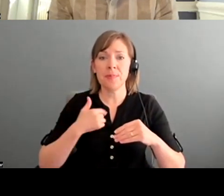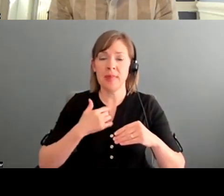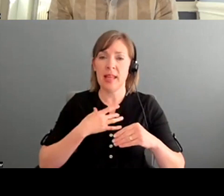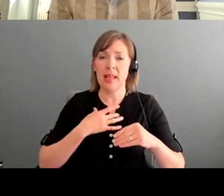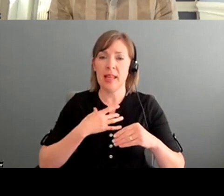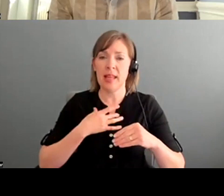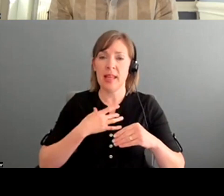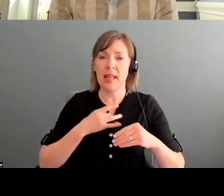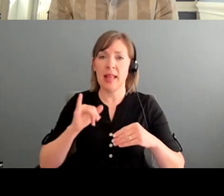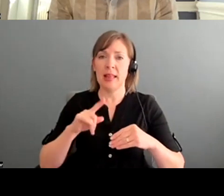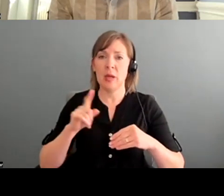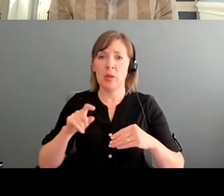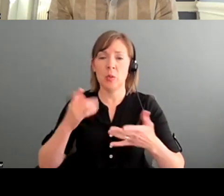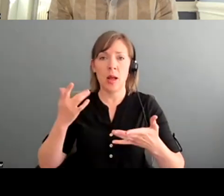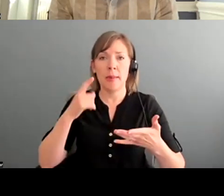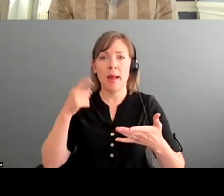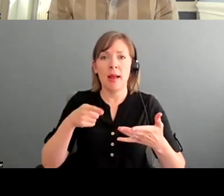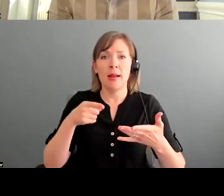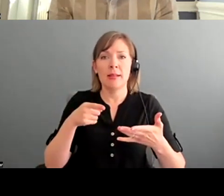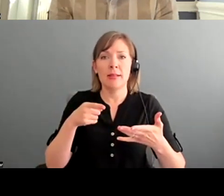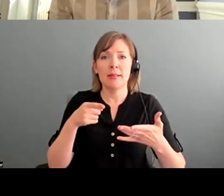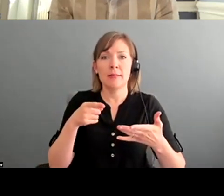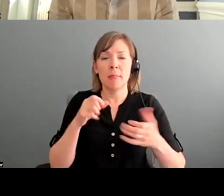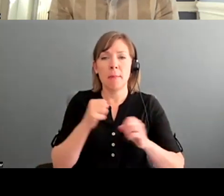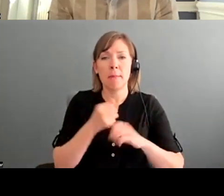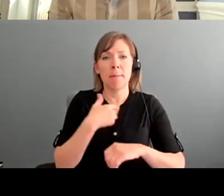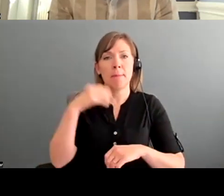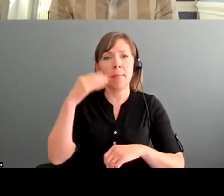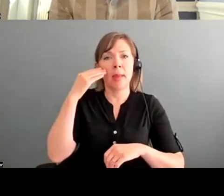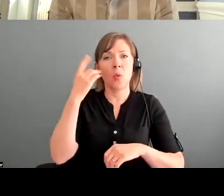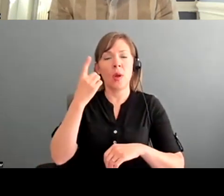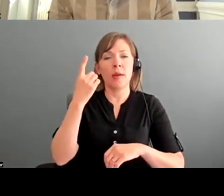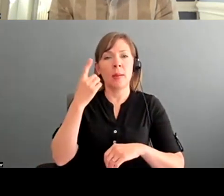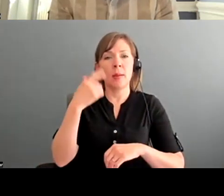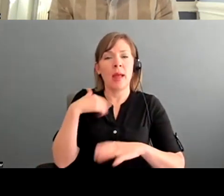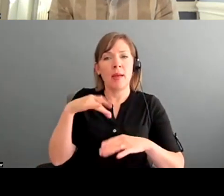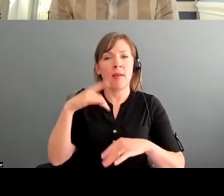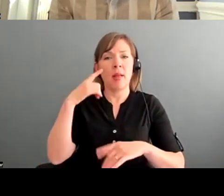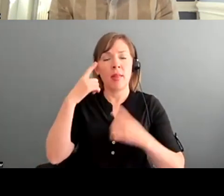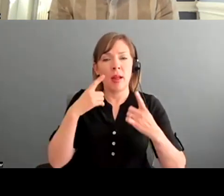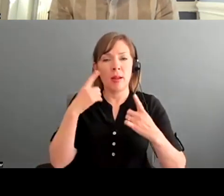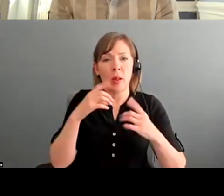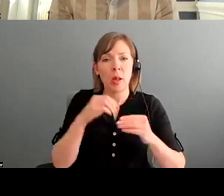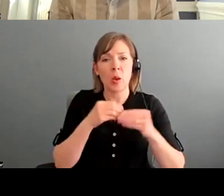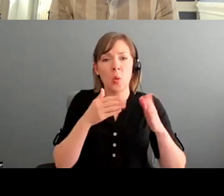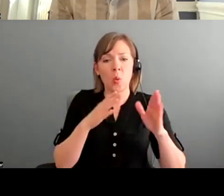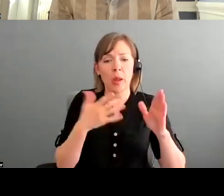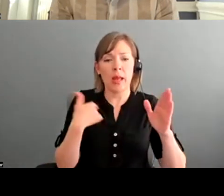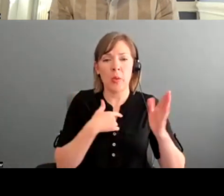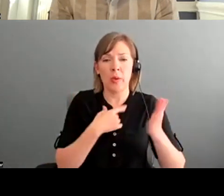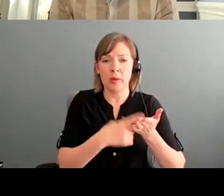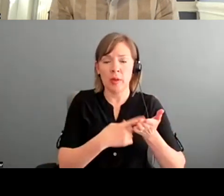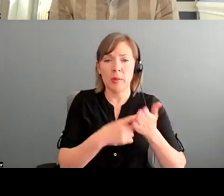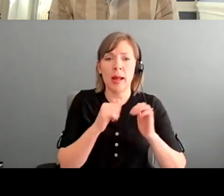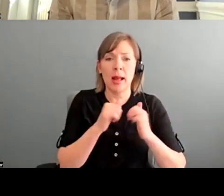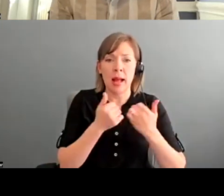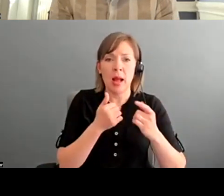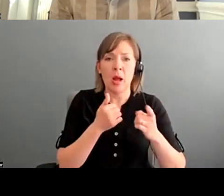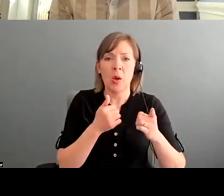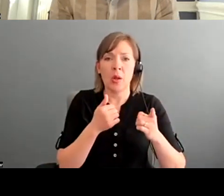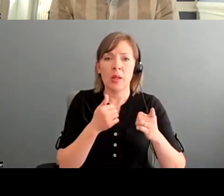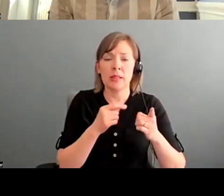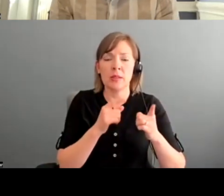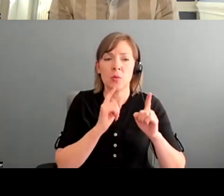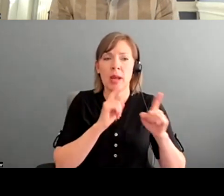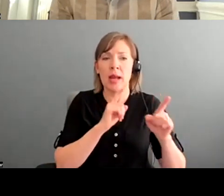question because it kind of made me aware of something I hadn't thought of. That is, in a way, we've talked about how there's this kind of